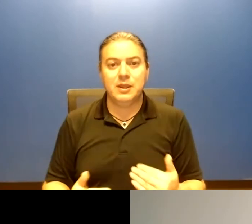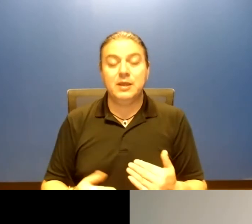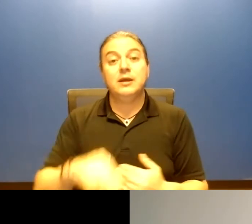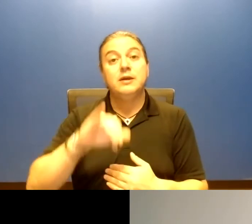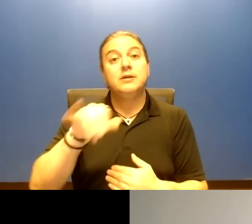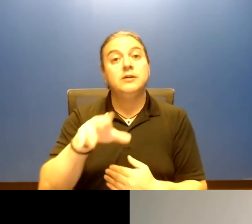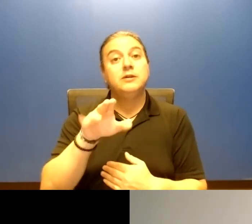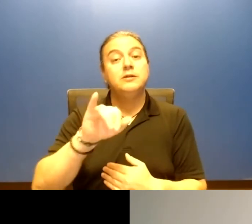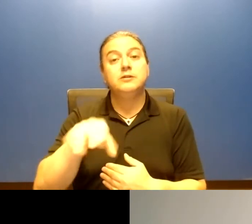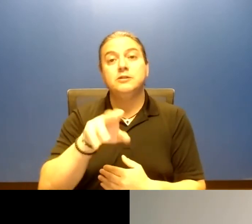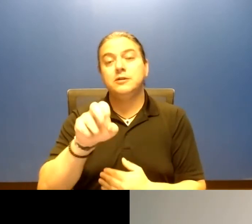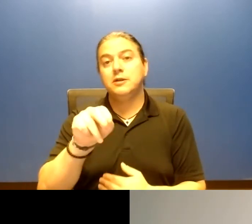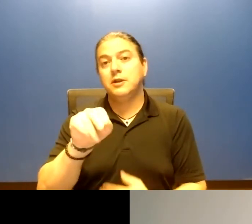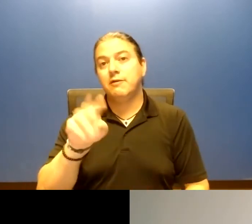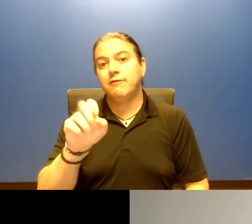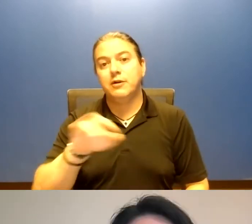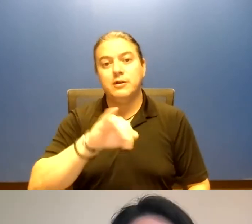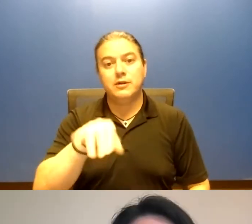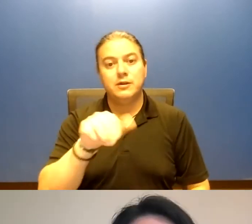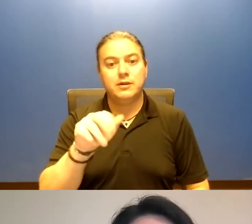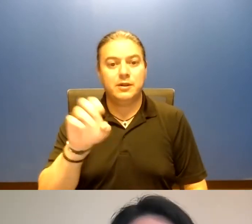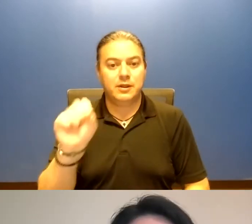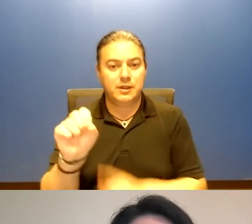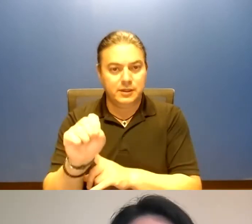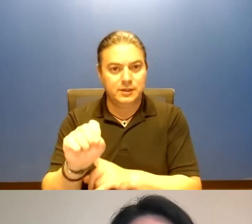a former hospice social worker and is the mom of grade school